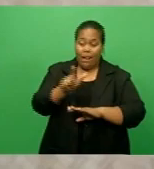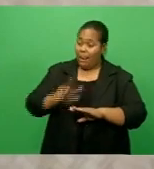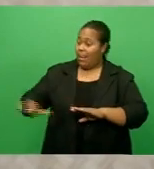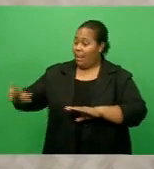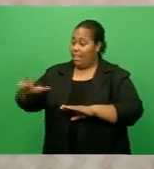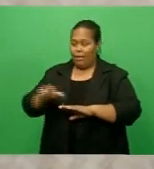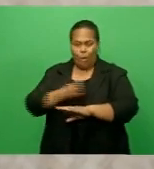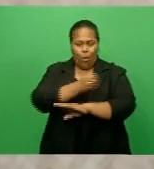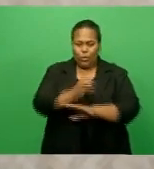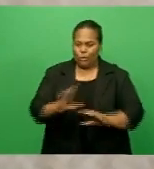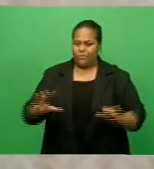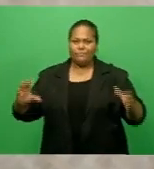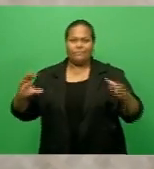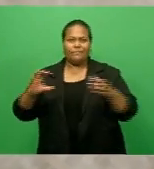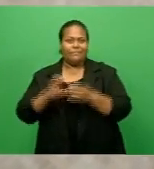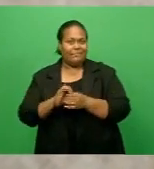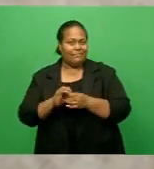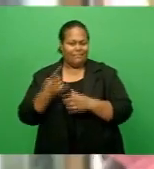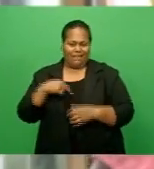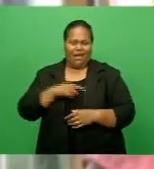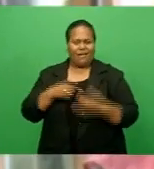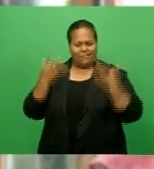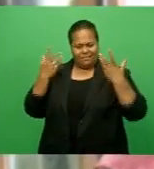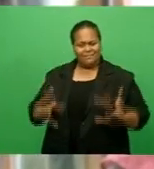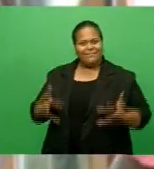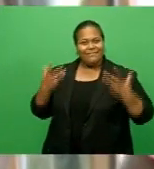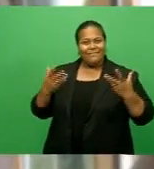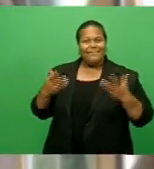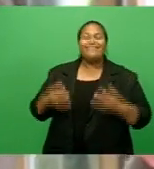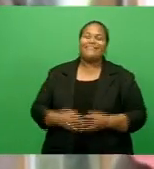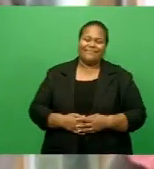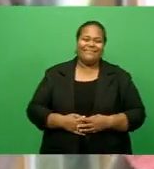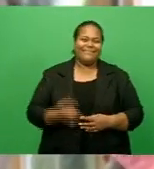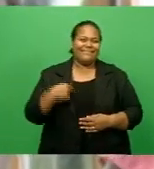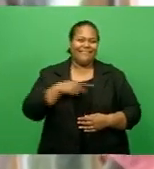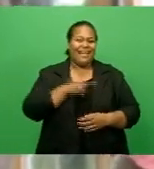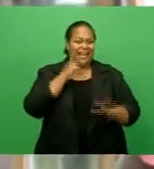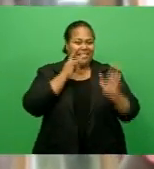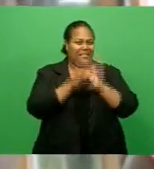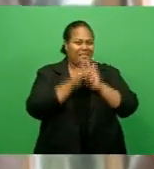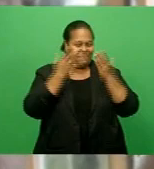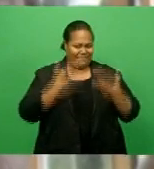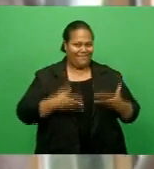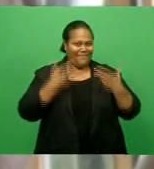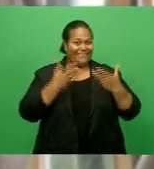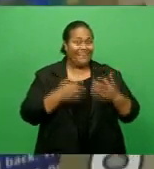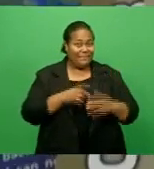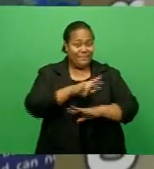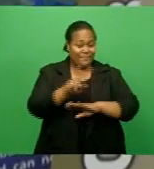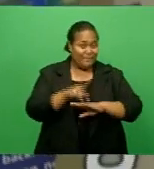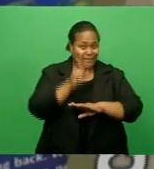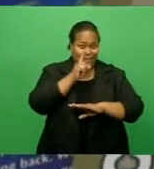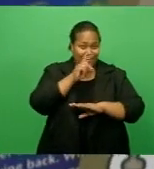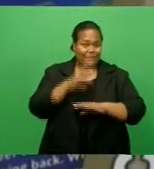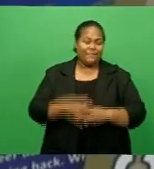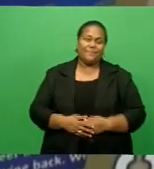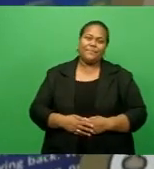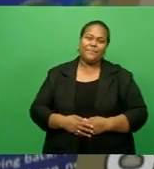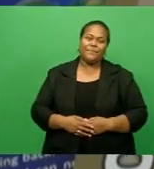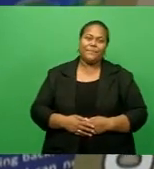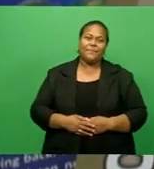ocean is an extension of who we are. This makes up our identity. Therefore,